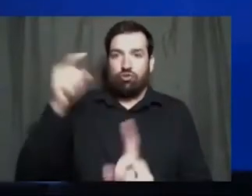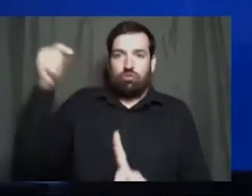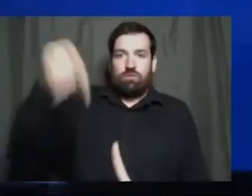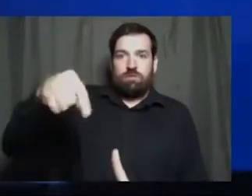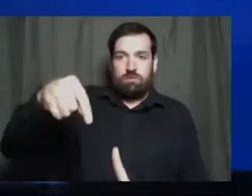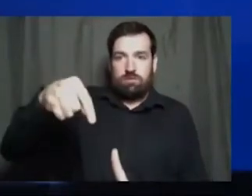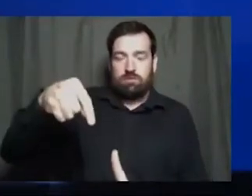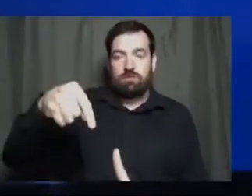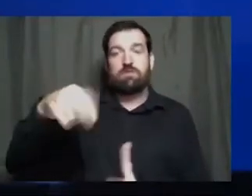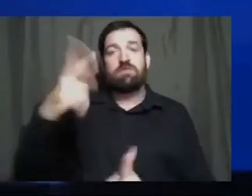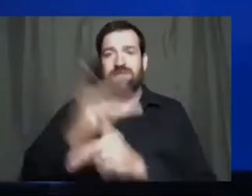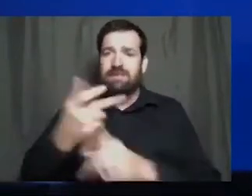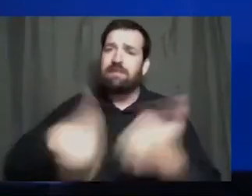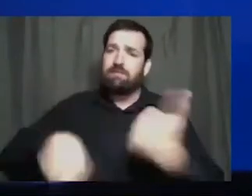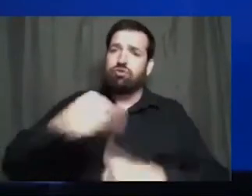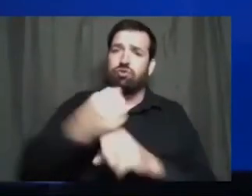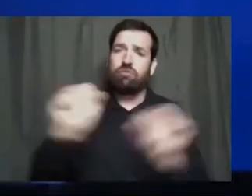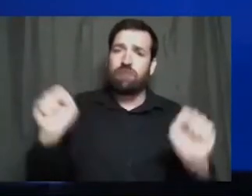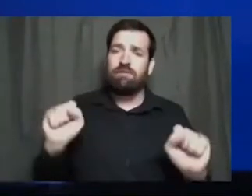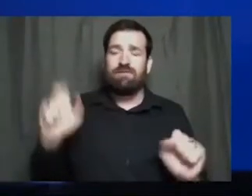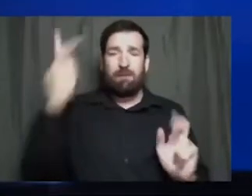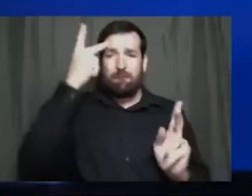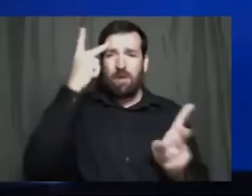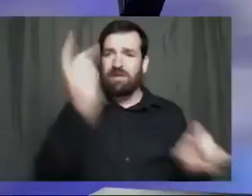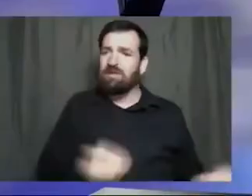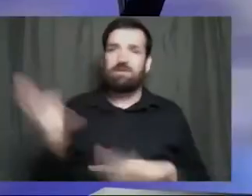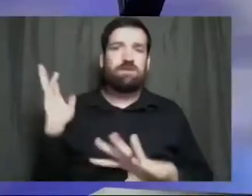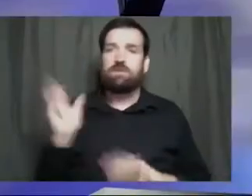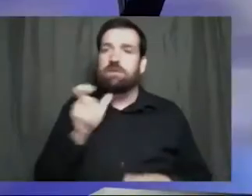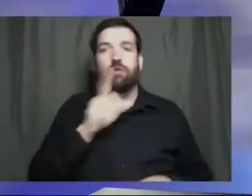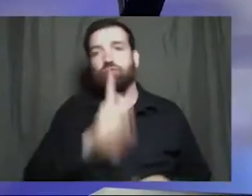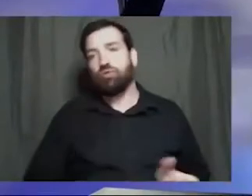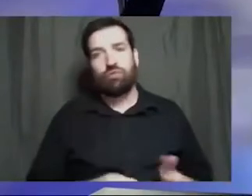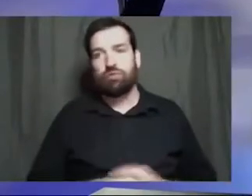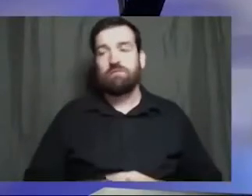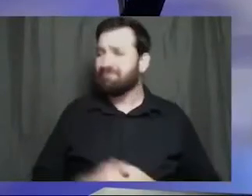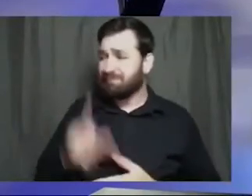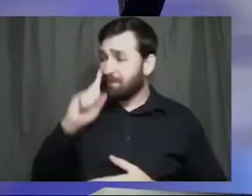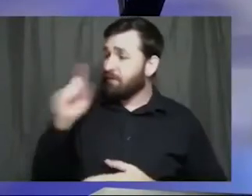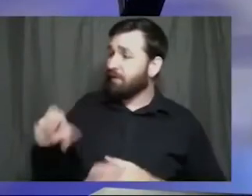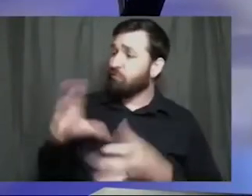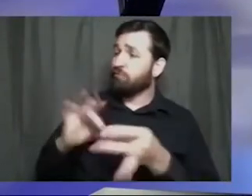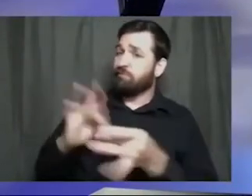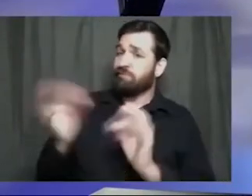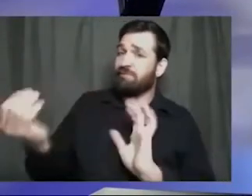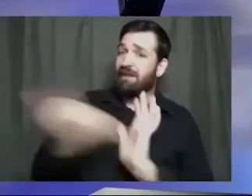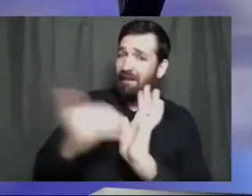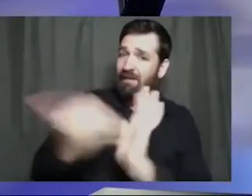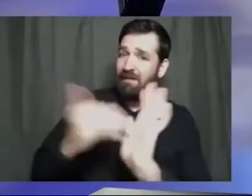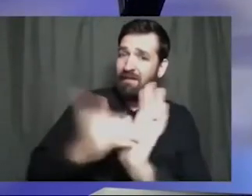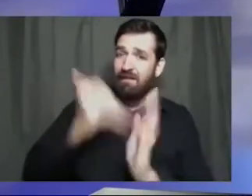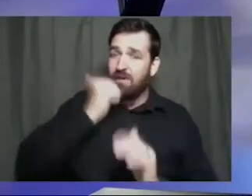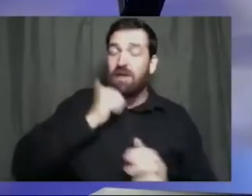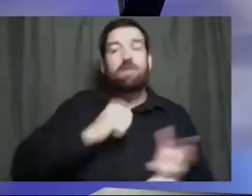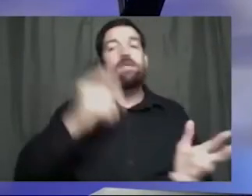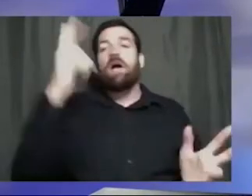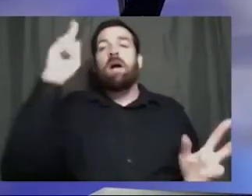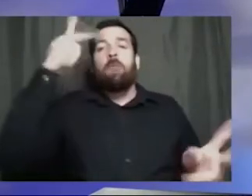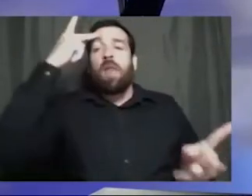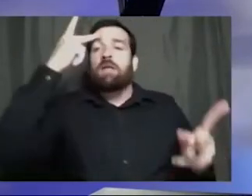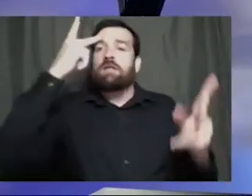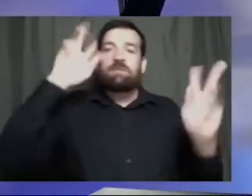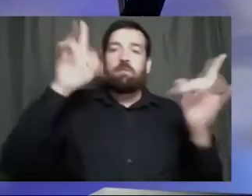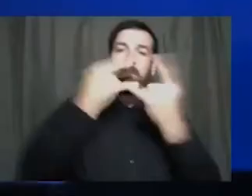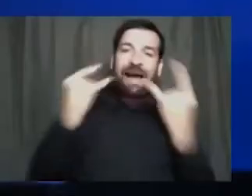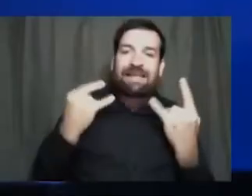And we got to get over the politics of it because it's just not true. I think you have to say that every day. I think. That's get over the politics of the masking and just put it